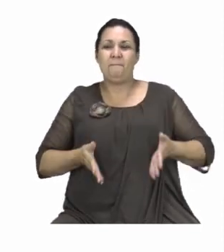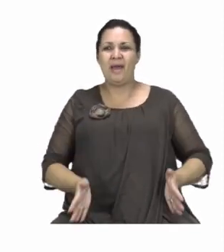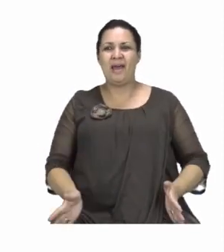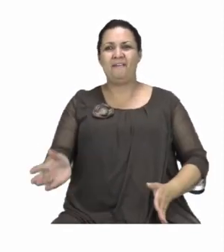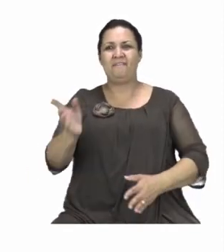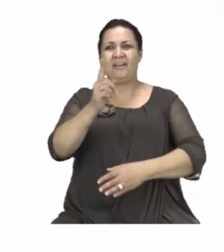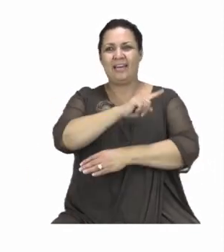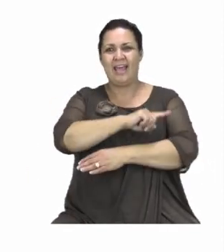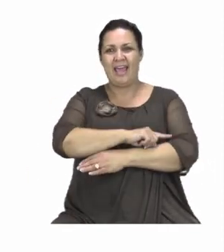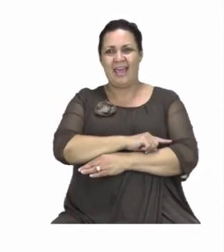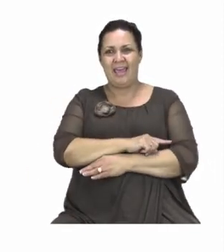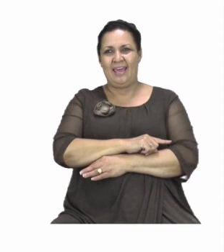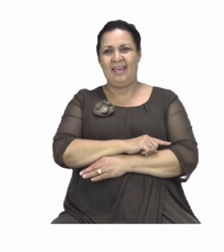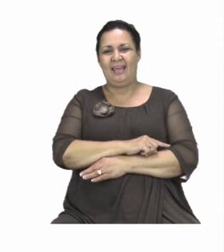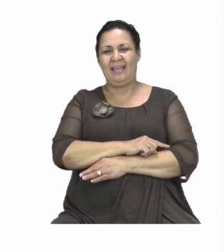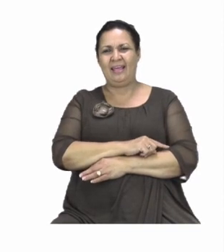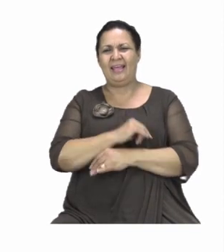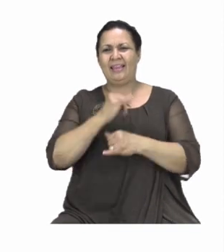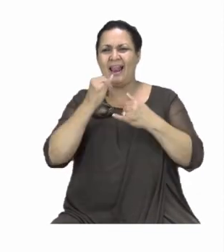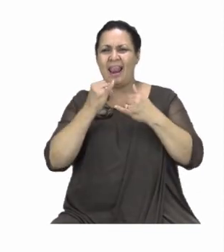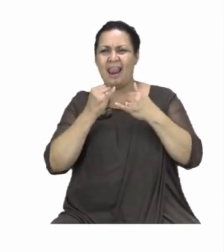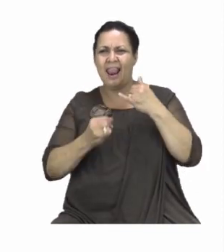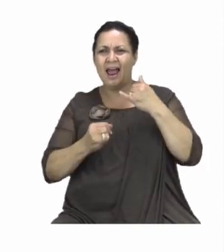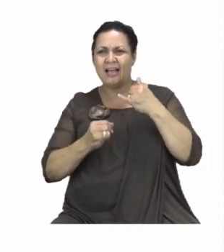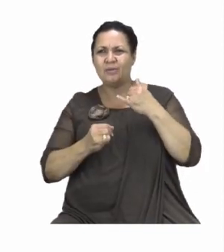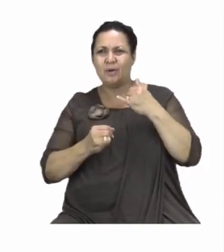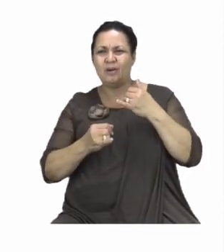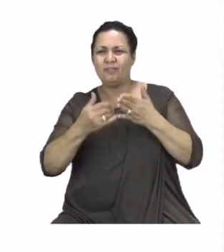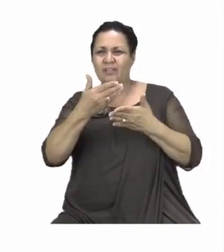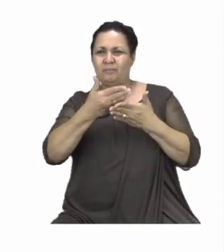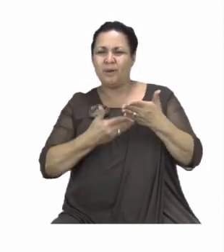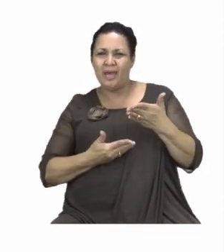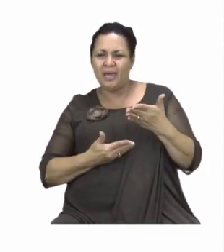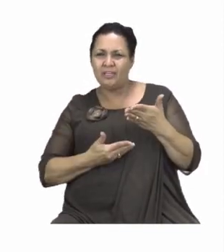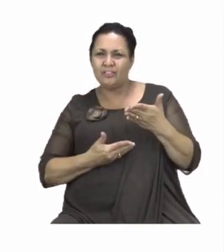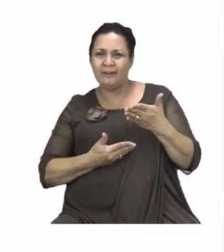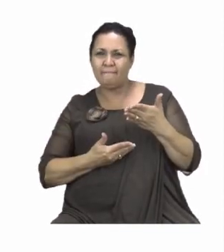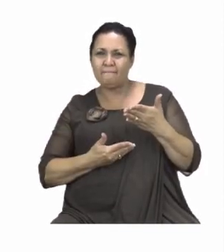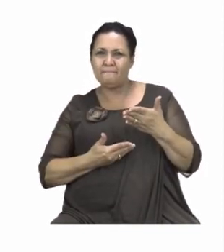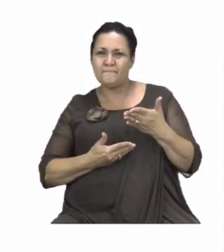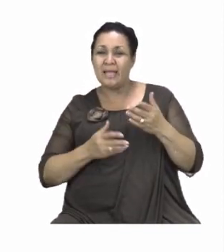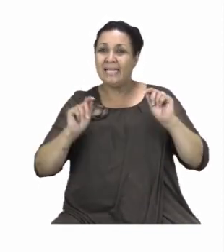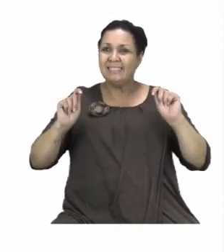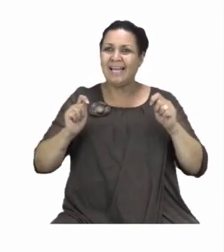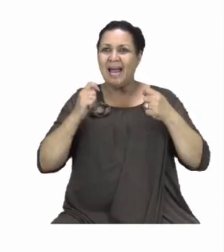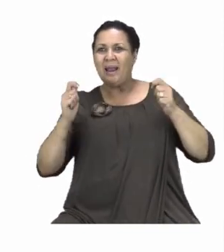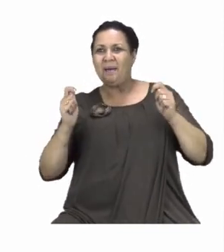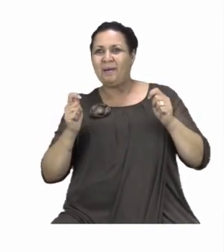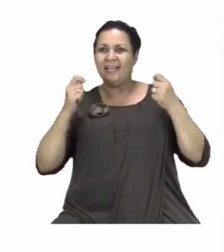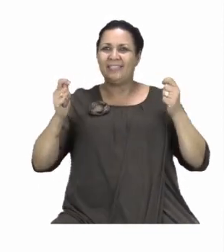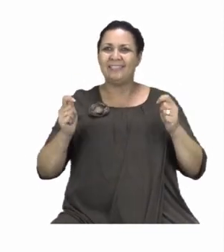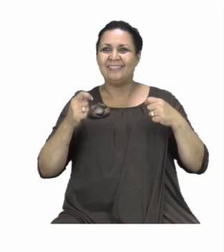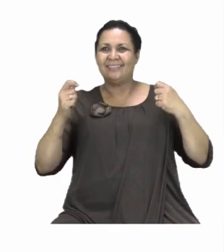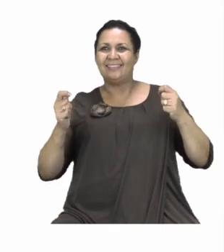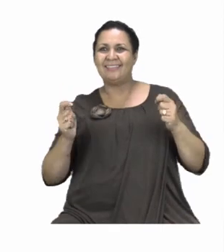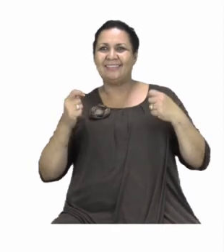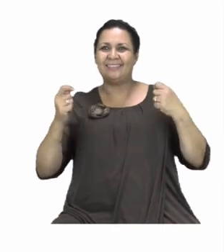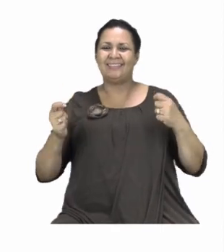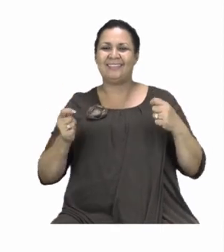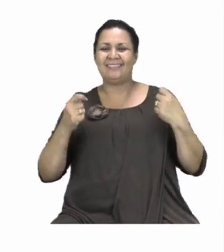birthday. Then the last one for this page, my dear boys and girls, is the word